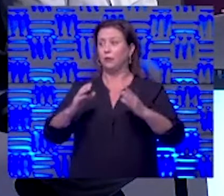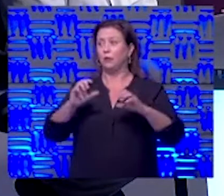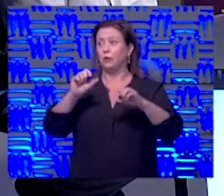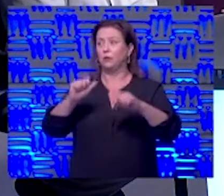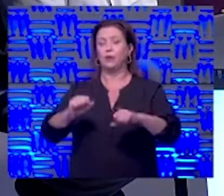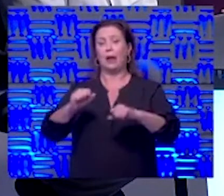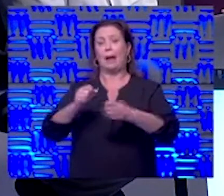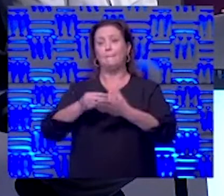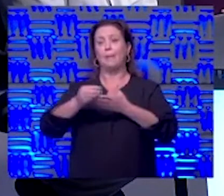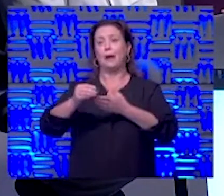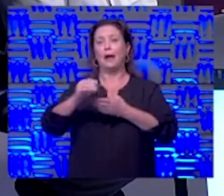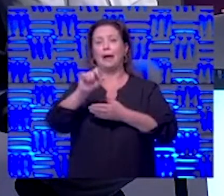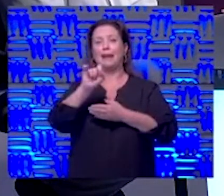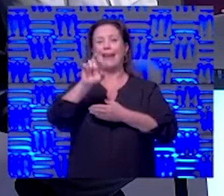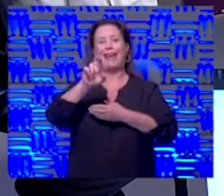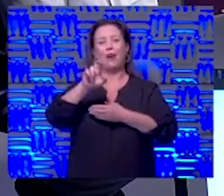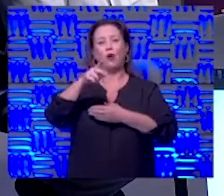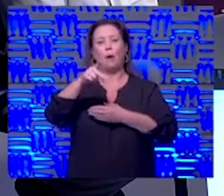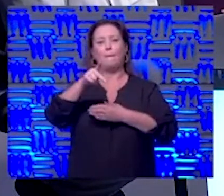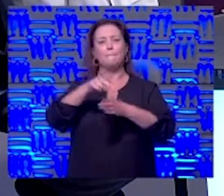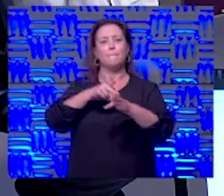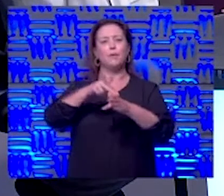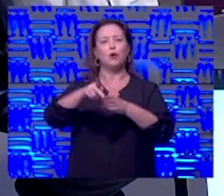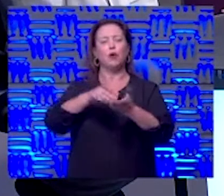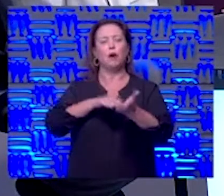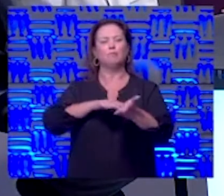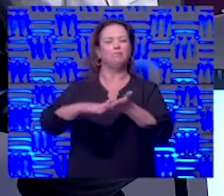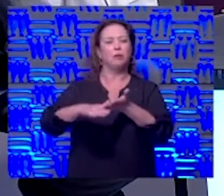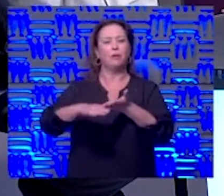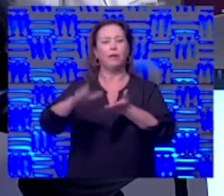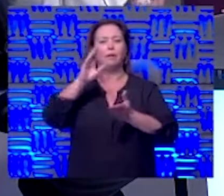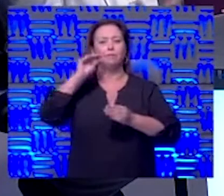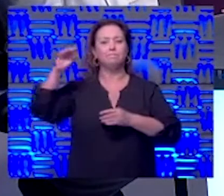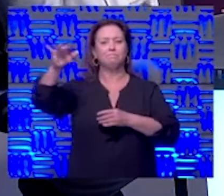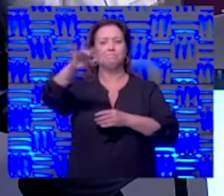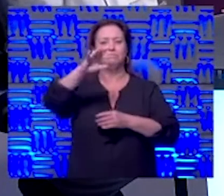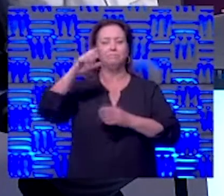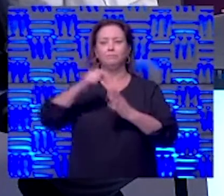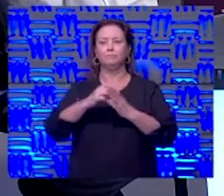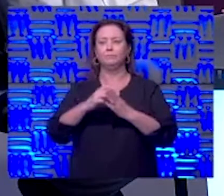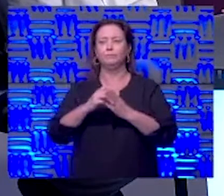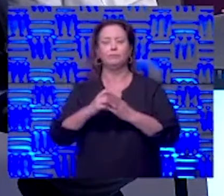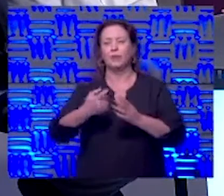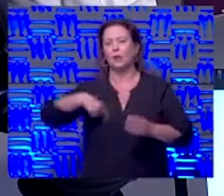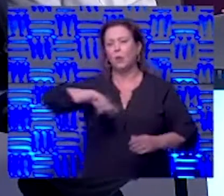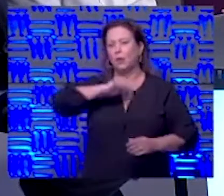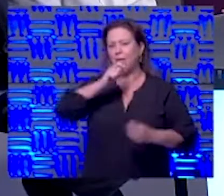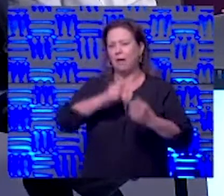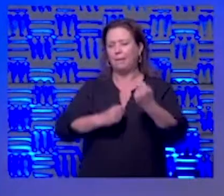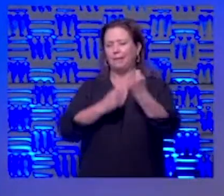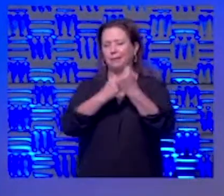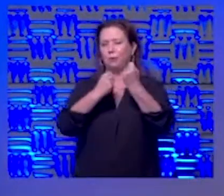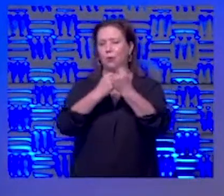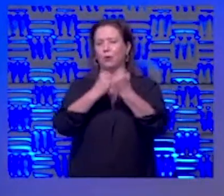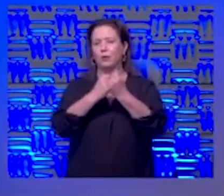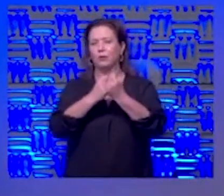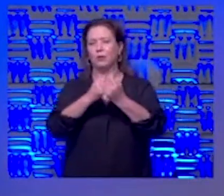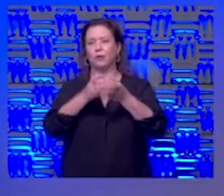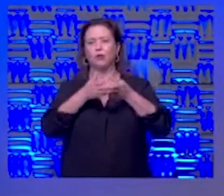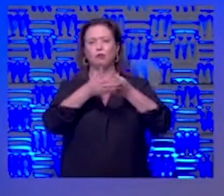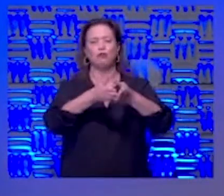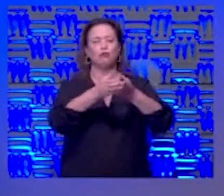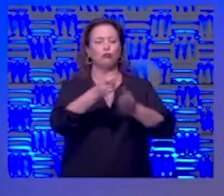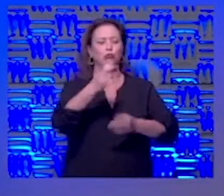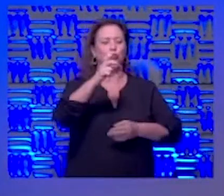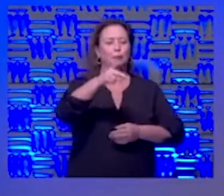purifier, an air purifier from my classroom? Yeah. We haven't been big advocates of that from the cruise ships and